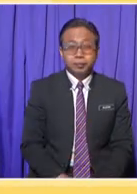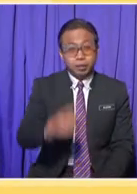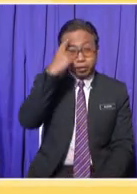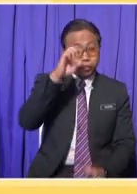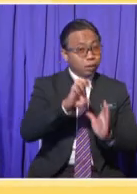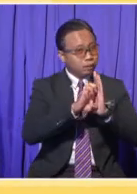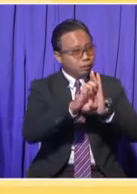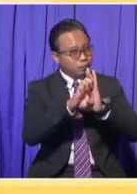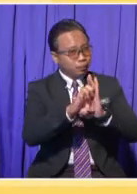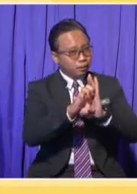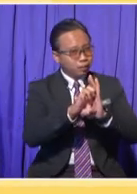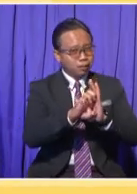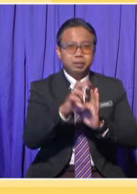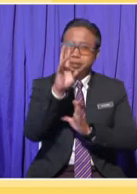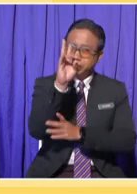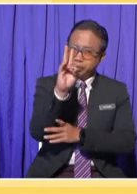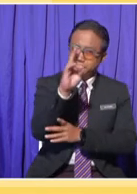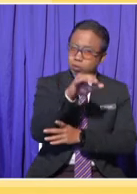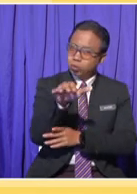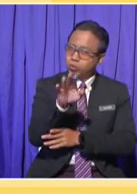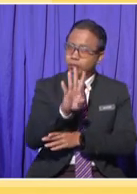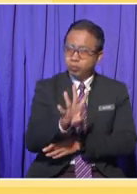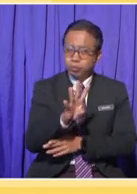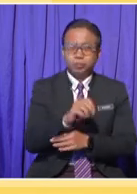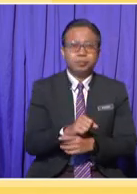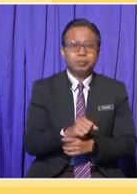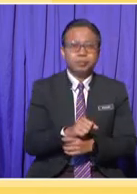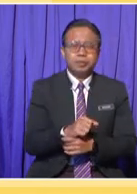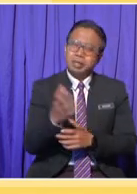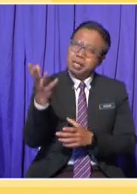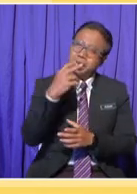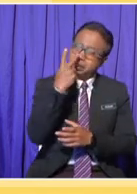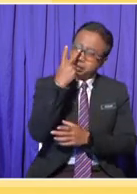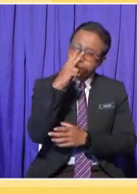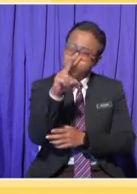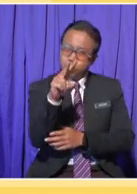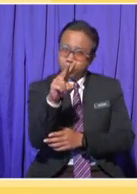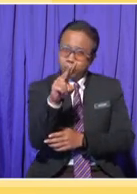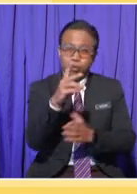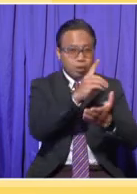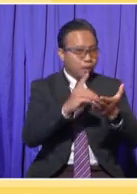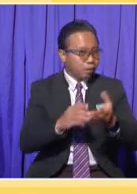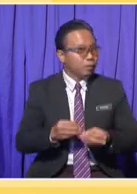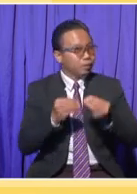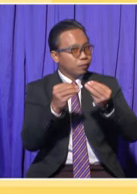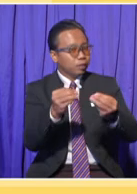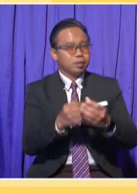For example, 7 over 4. Let's take a look at the diagram given.